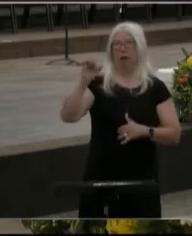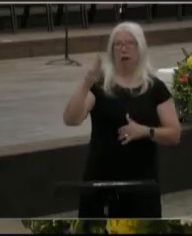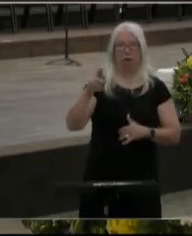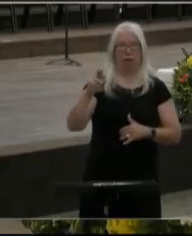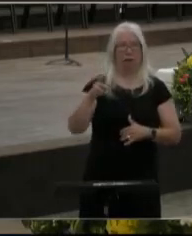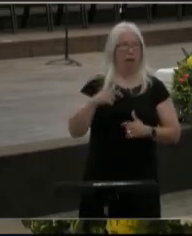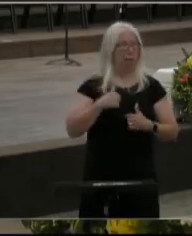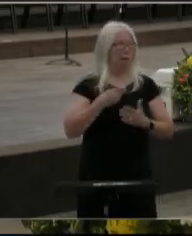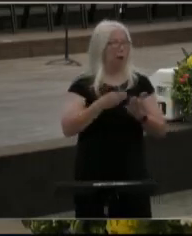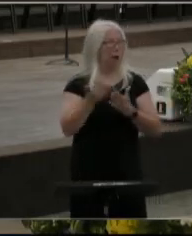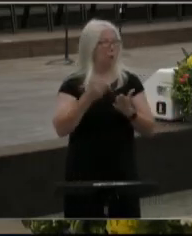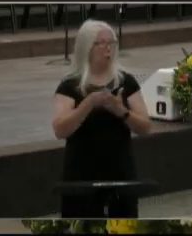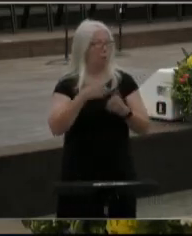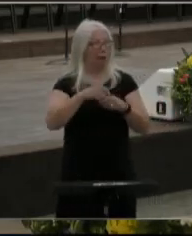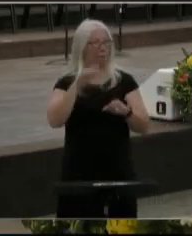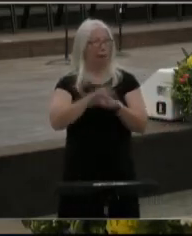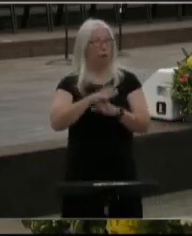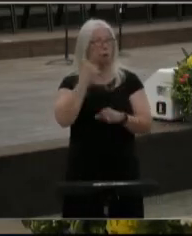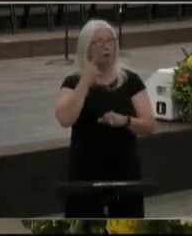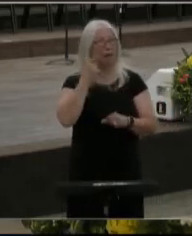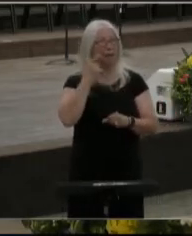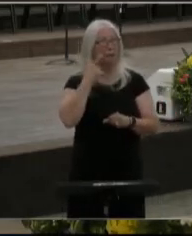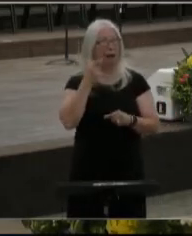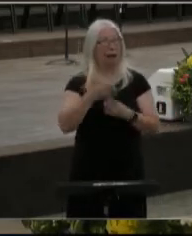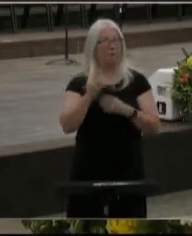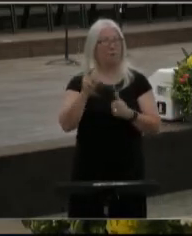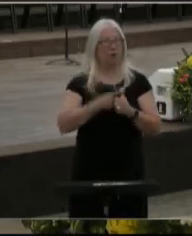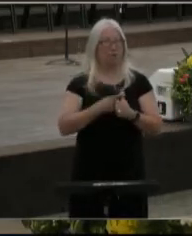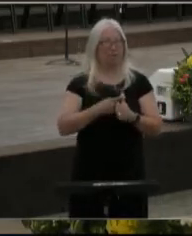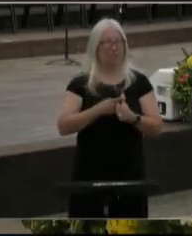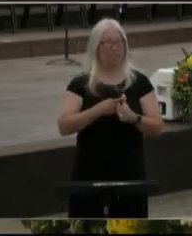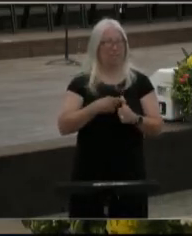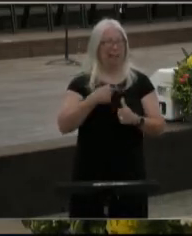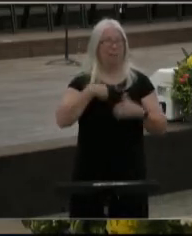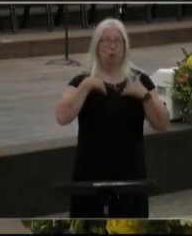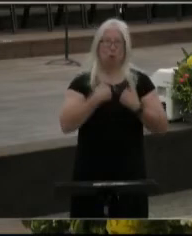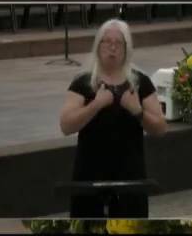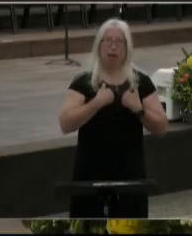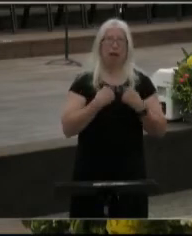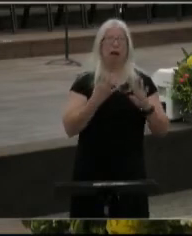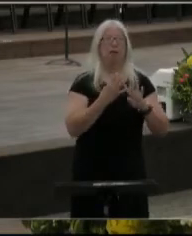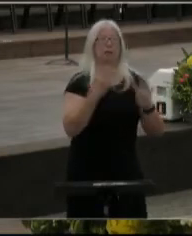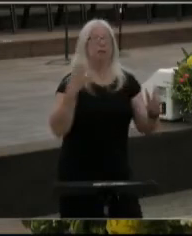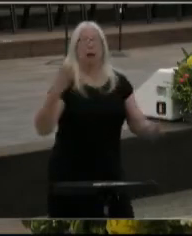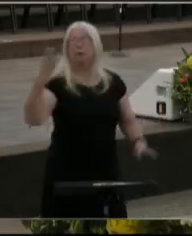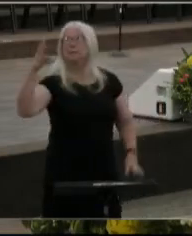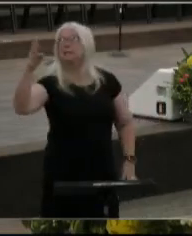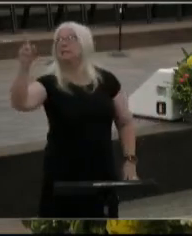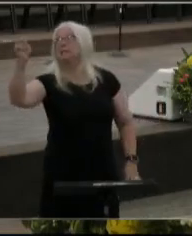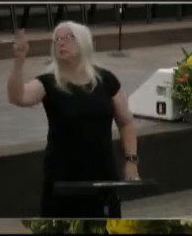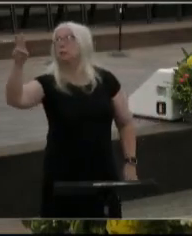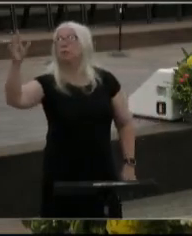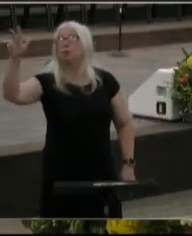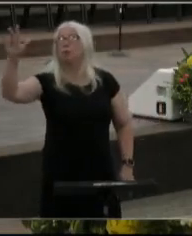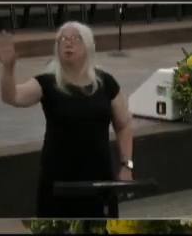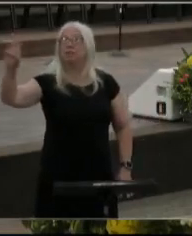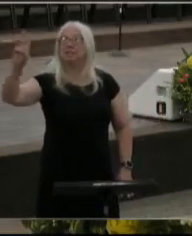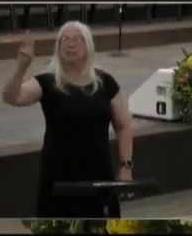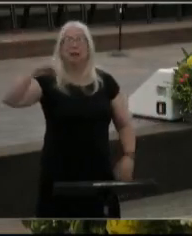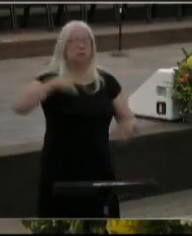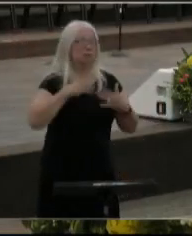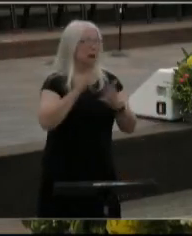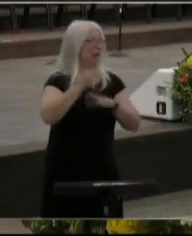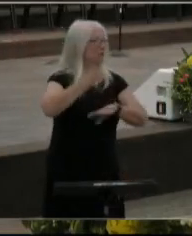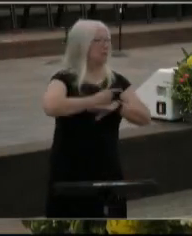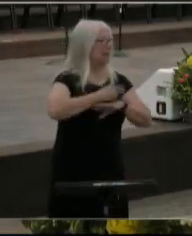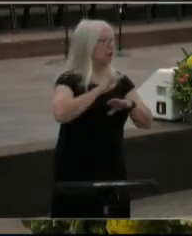lottery, but man, I want to buy my Coca-Cola and candy bar first. Glory to God. I am so tired of, I want a 16, 24, 36. I got so tired of the other